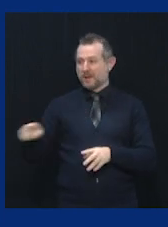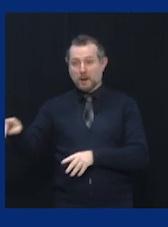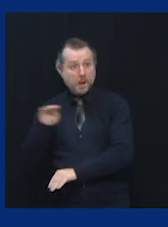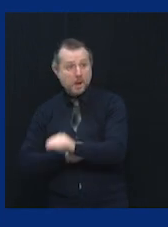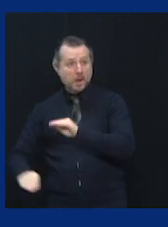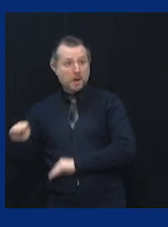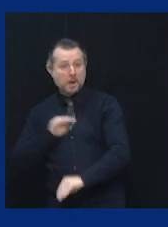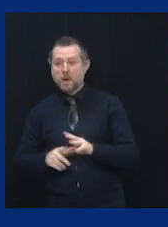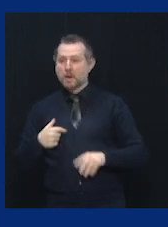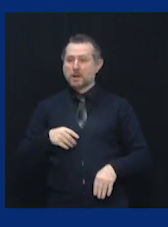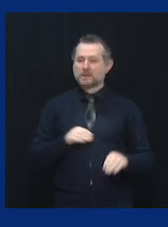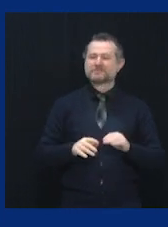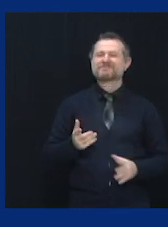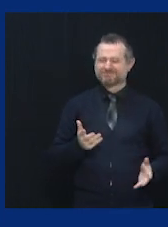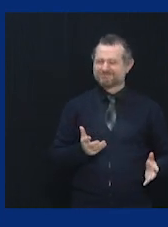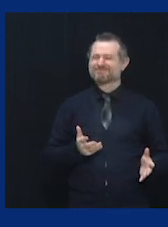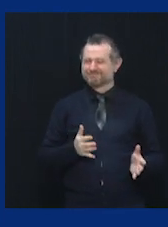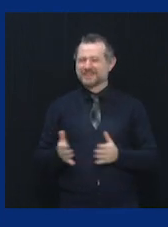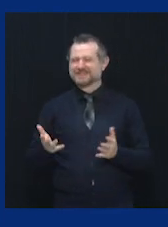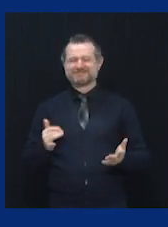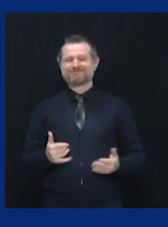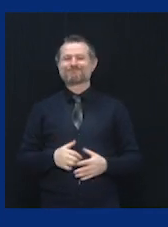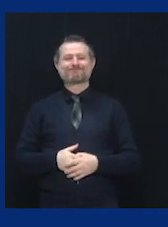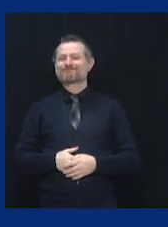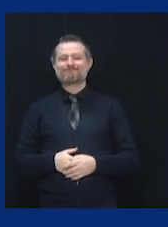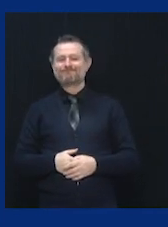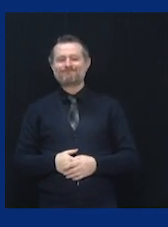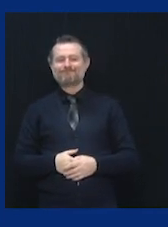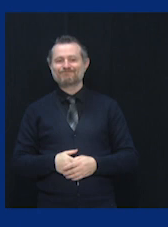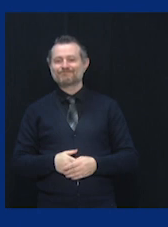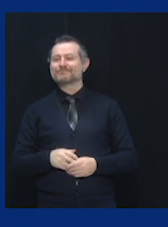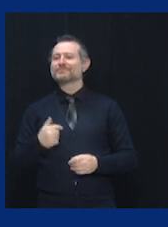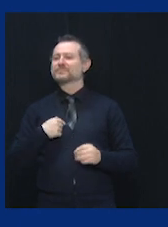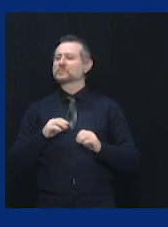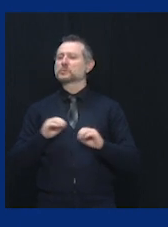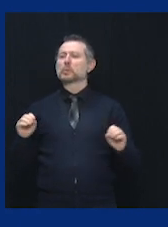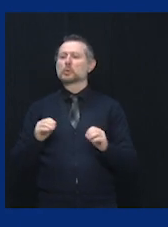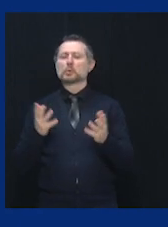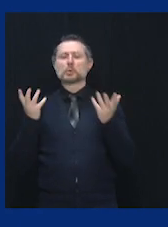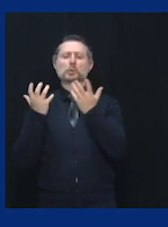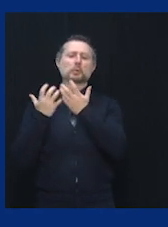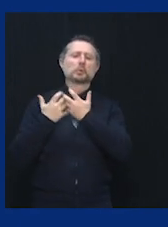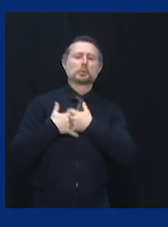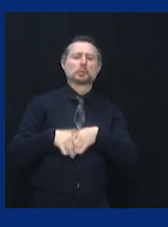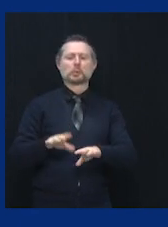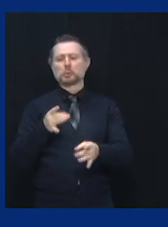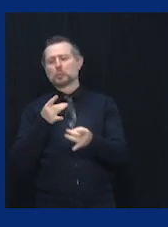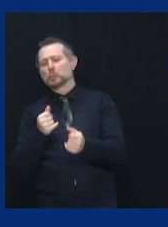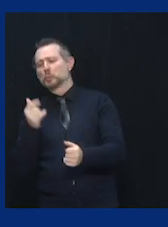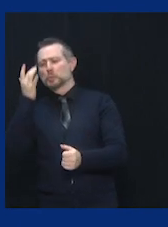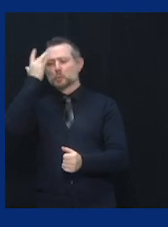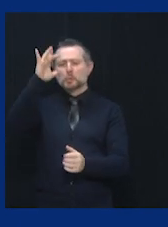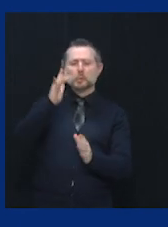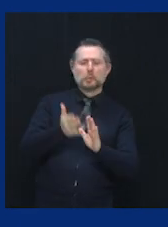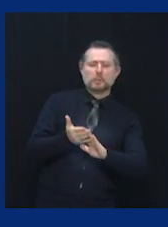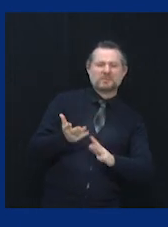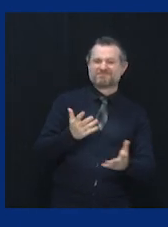that number. There's no operational intelligence to this.